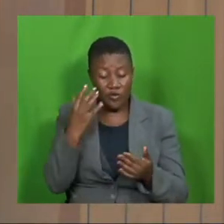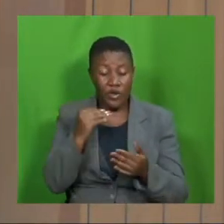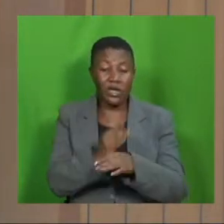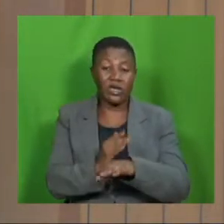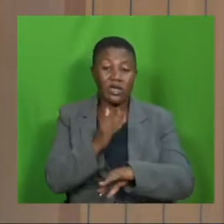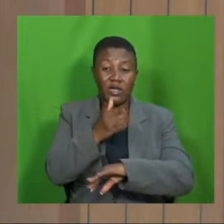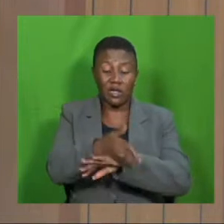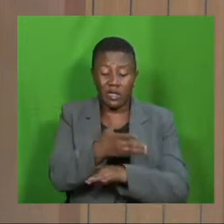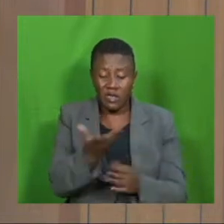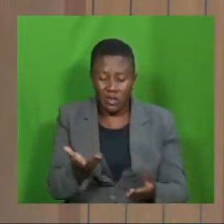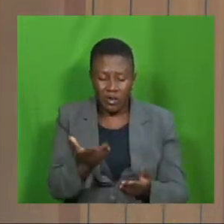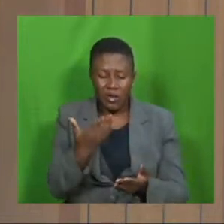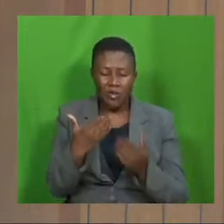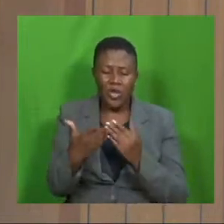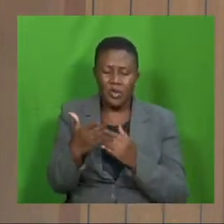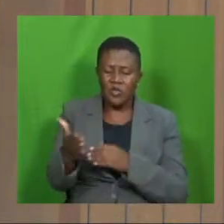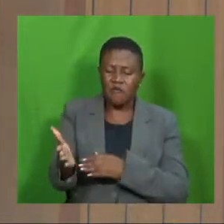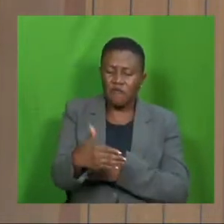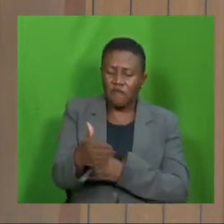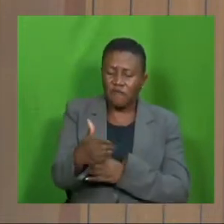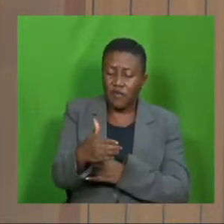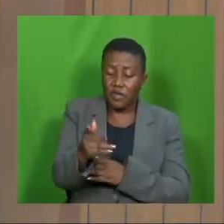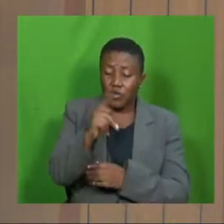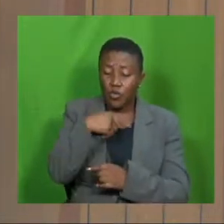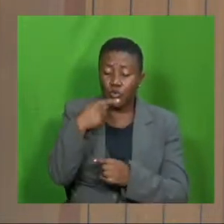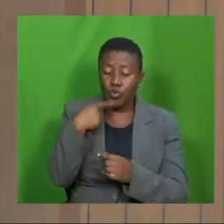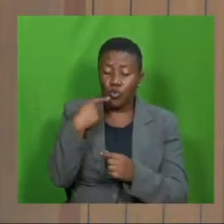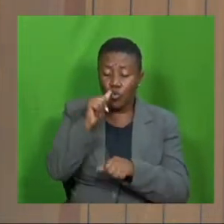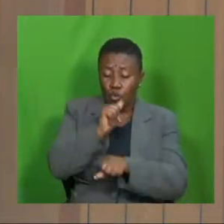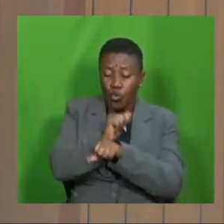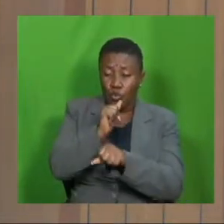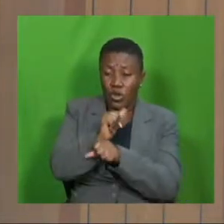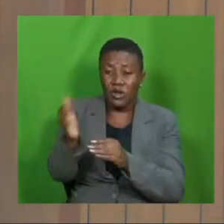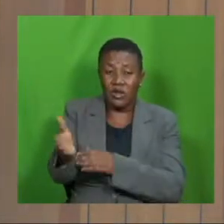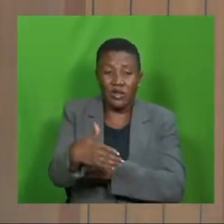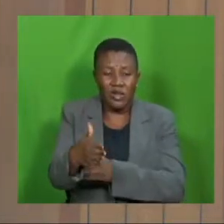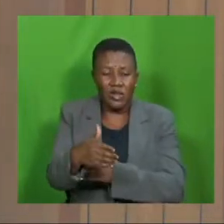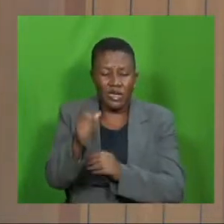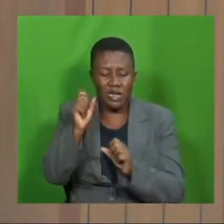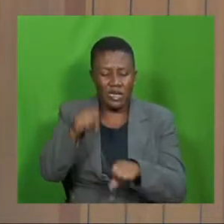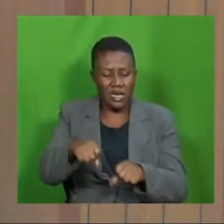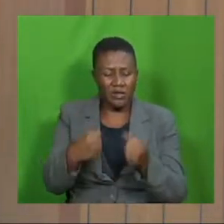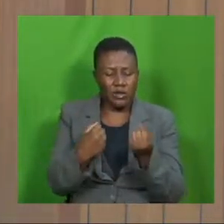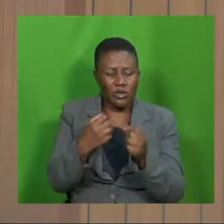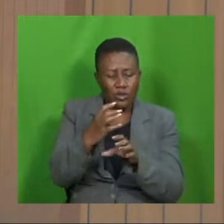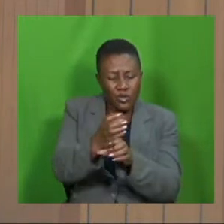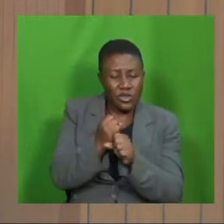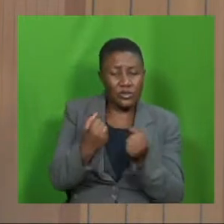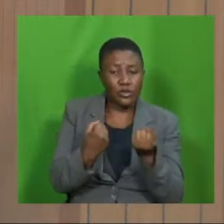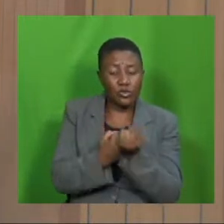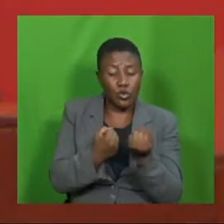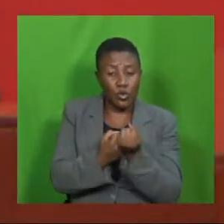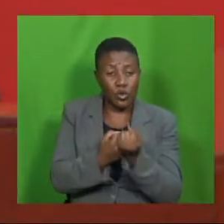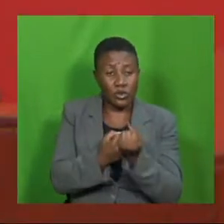fisher folks themselves would receive the support that the Minister mentioned?